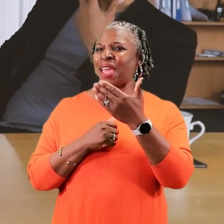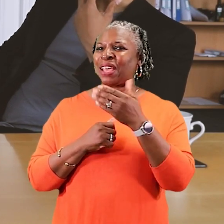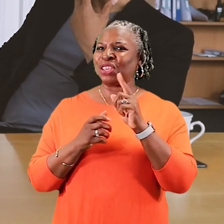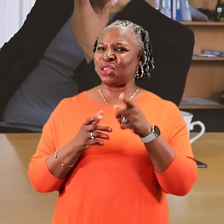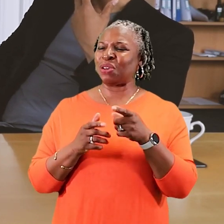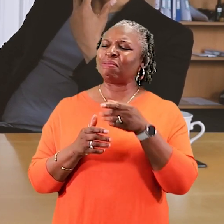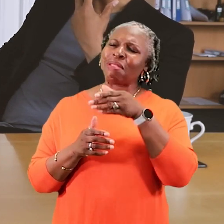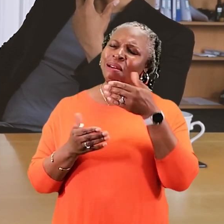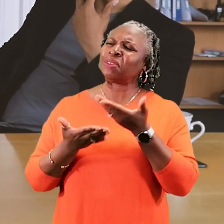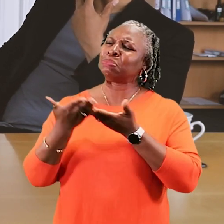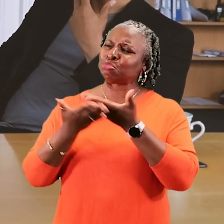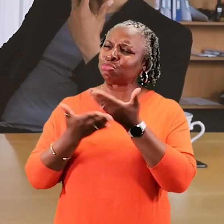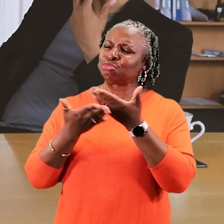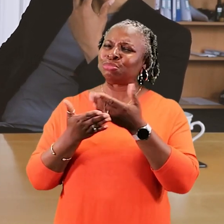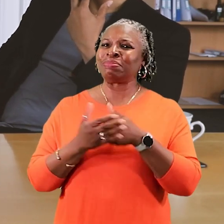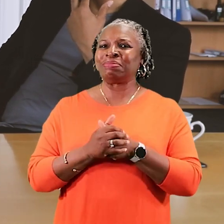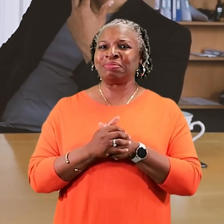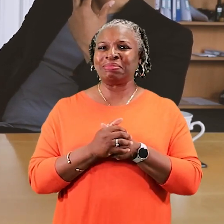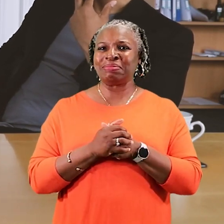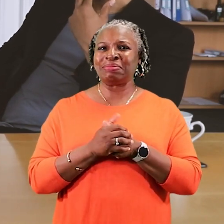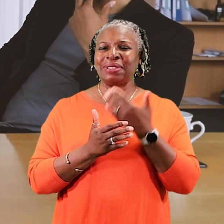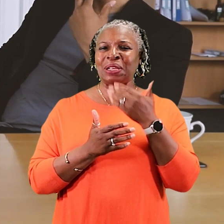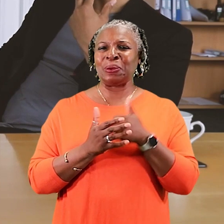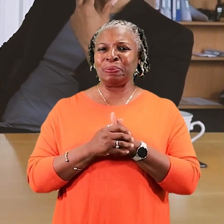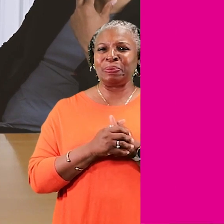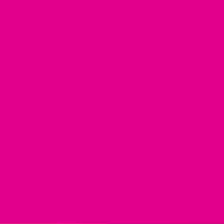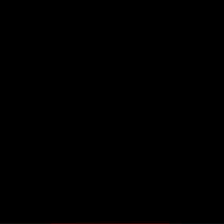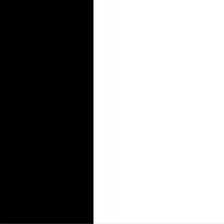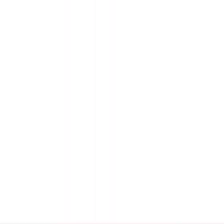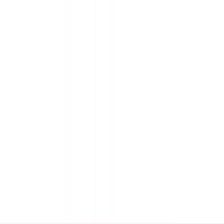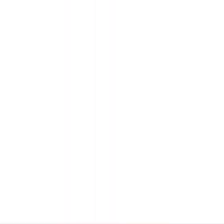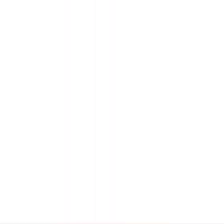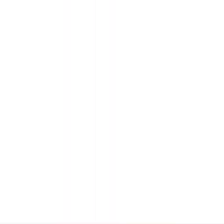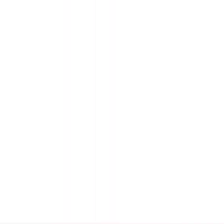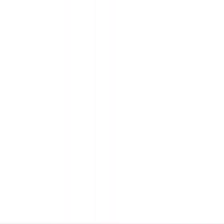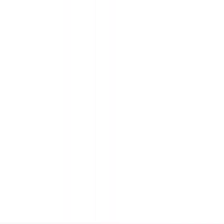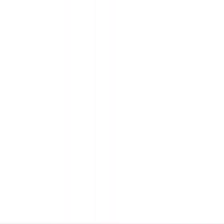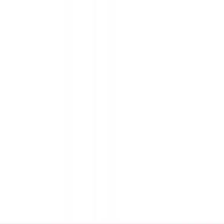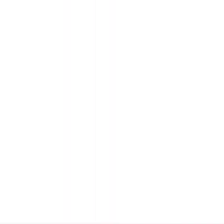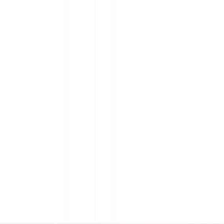Thank you very much, Joanne. Thank you, Laurence. It's been lovely talking to you, And you. as always. Thanks.